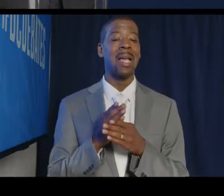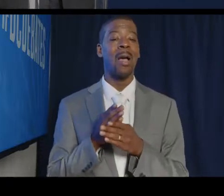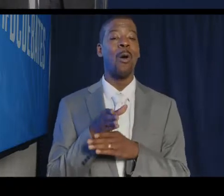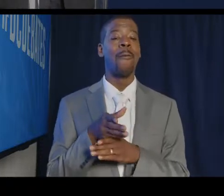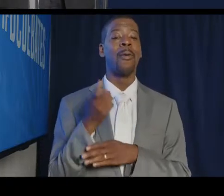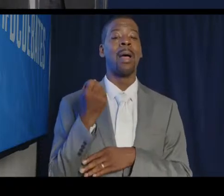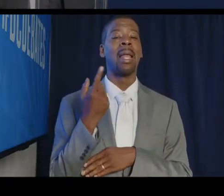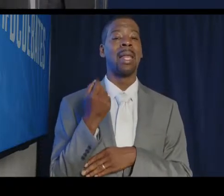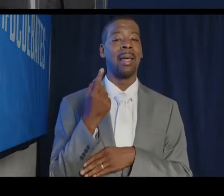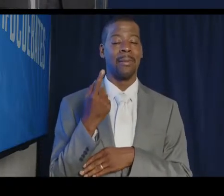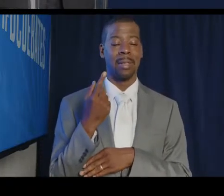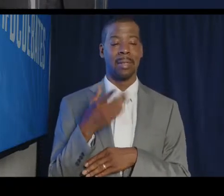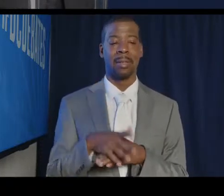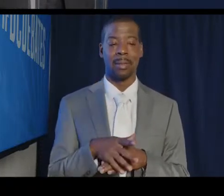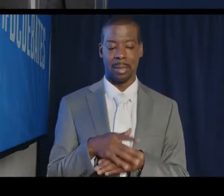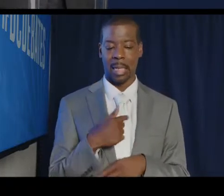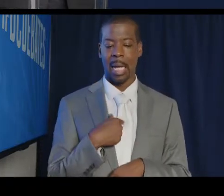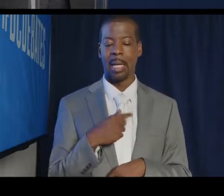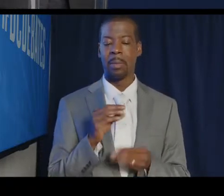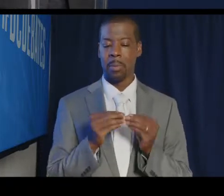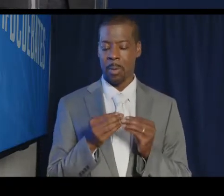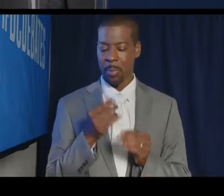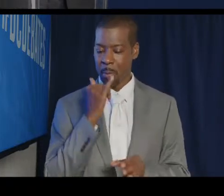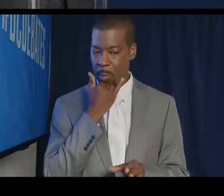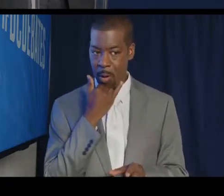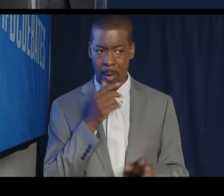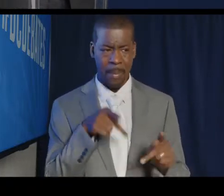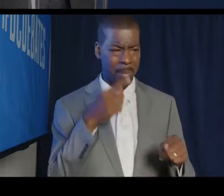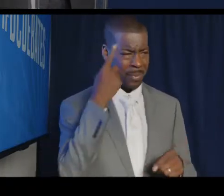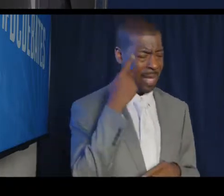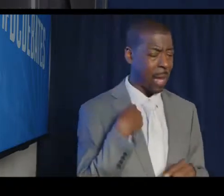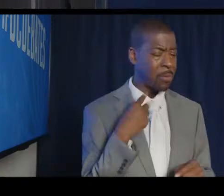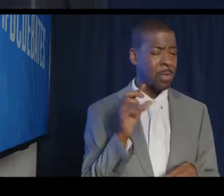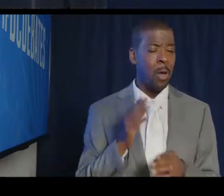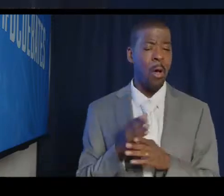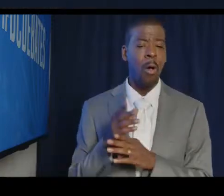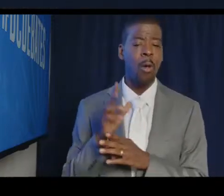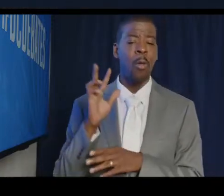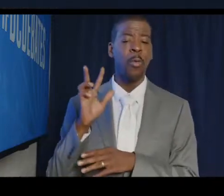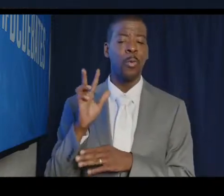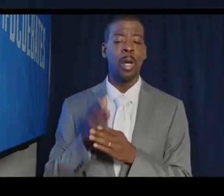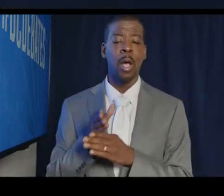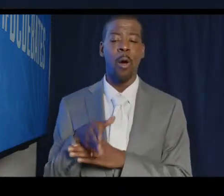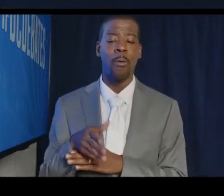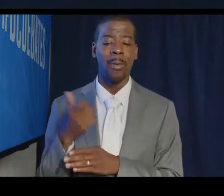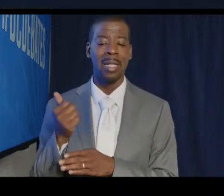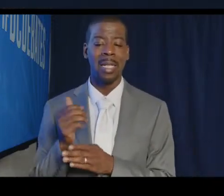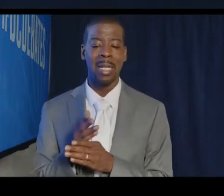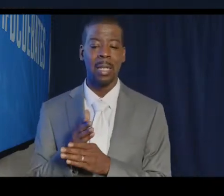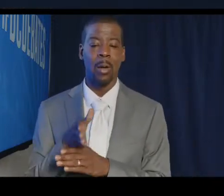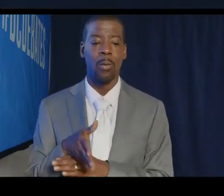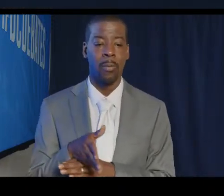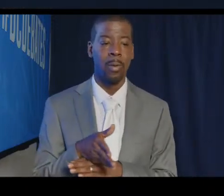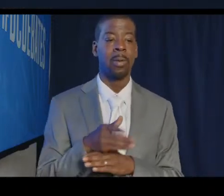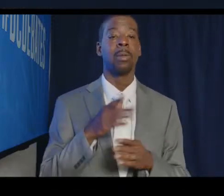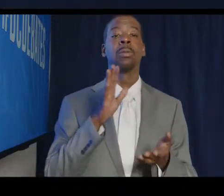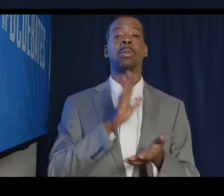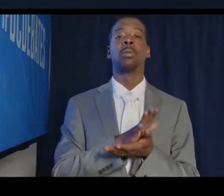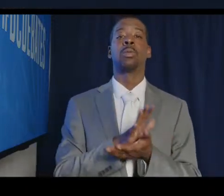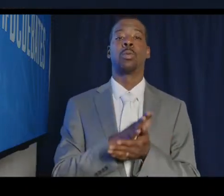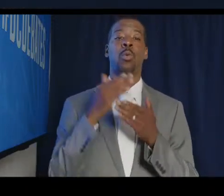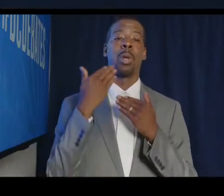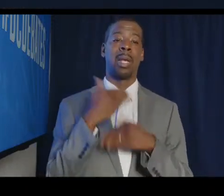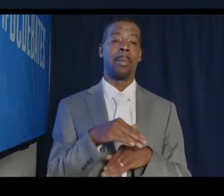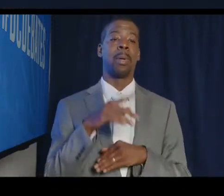limit. I use the no, number. I know, but people you're often, right, you're I right. was only going 3 over. I was only going 10 over. But if the school limit is 20